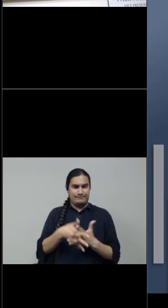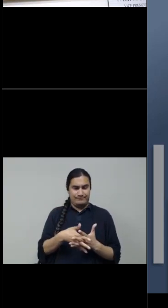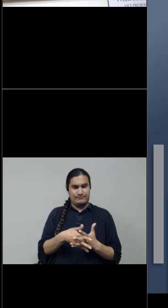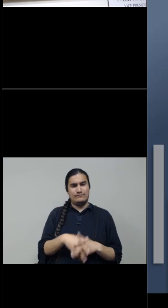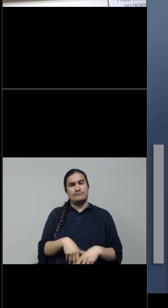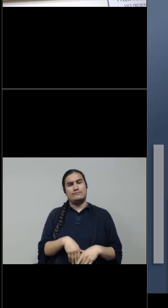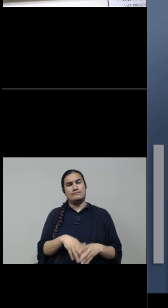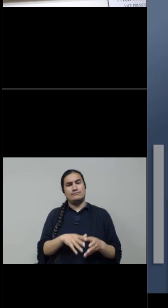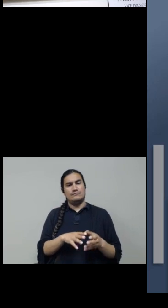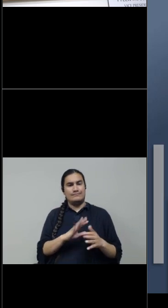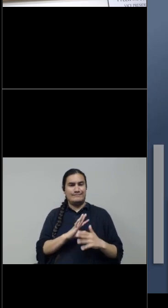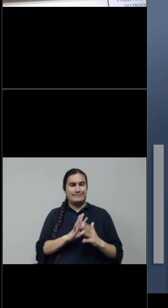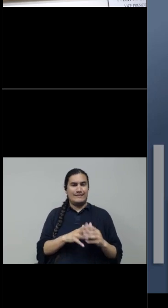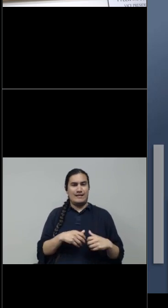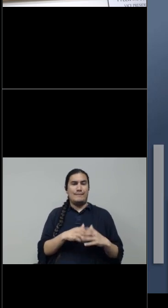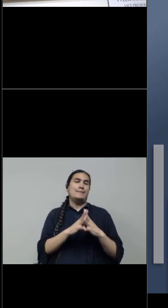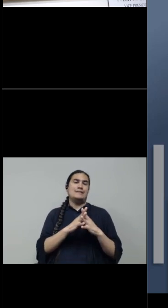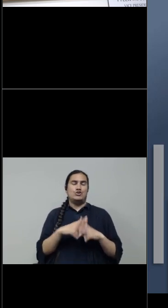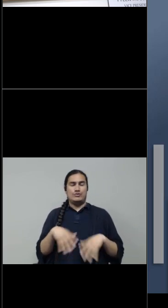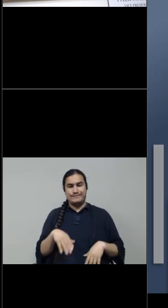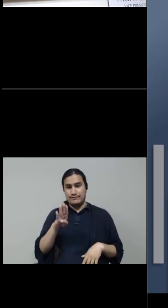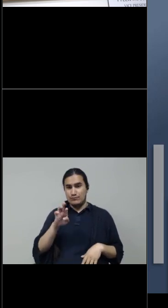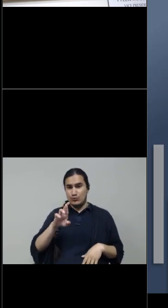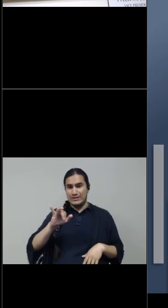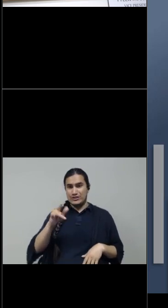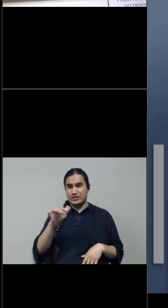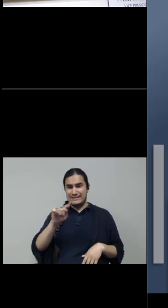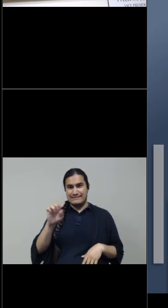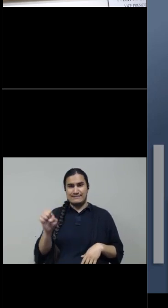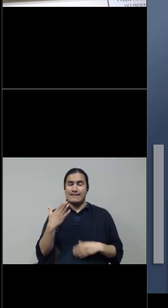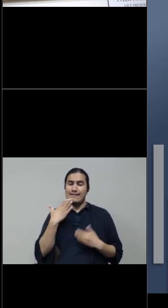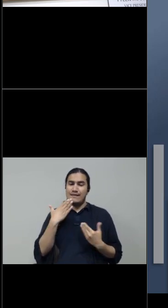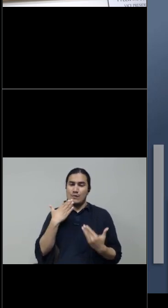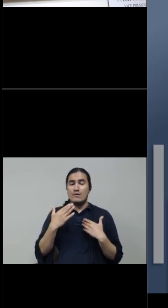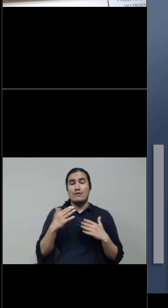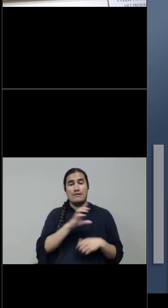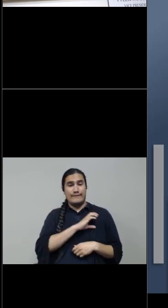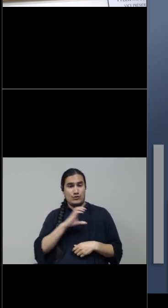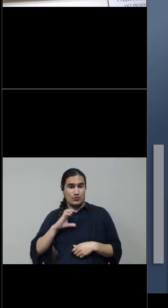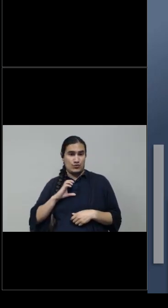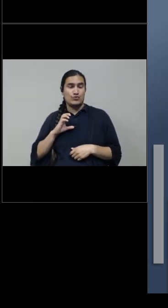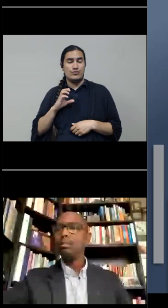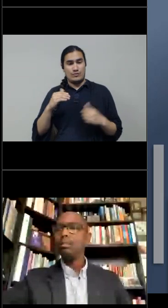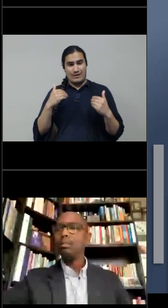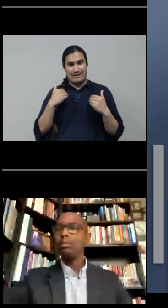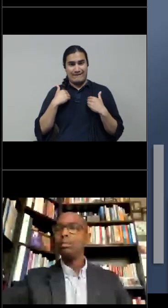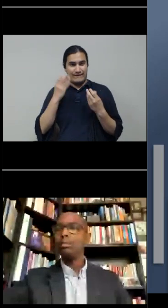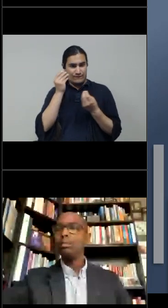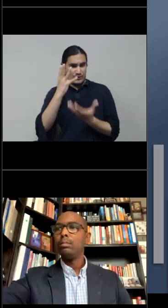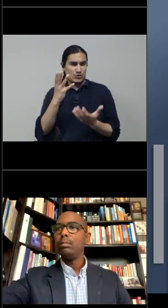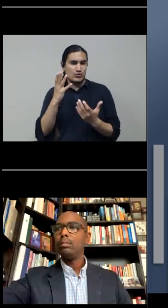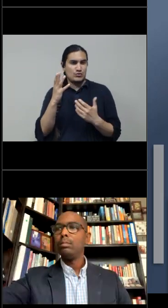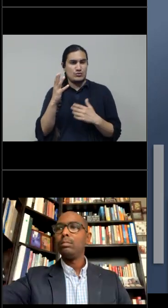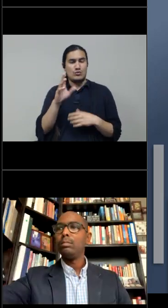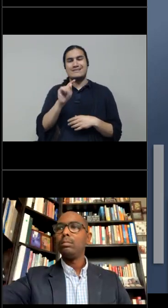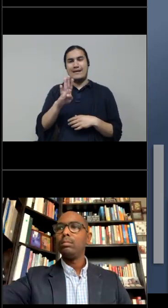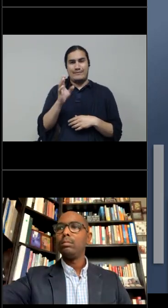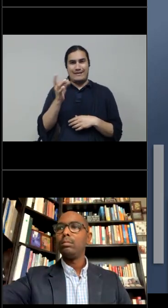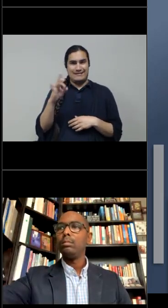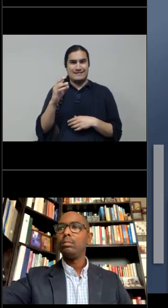implementation. Bridget? Thank you, Chair Yeager. Commissioners, tab 18 is an informational item. Marlon